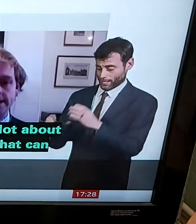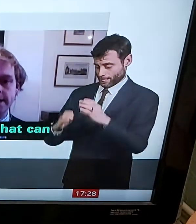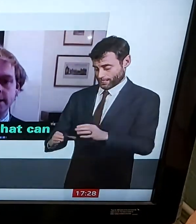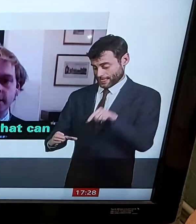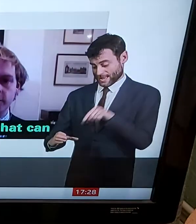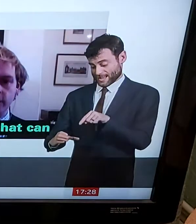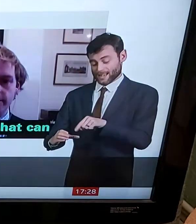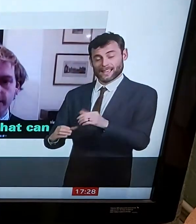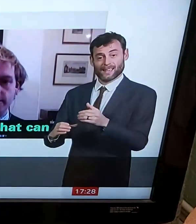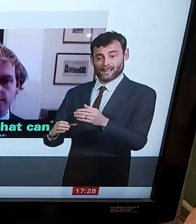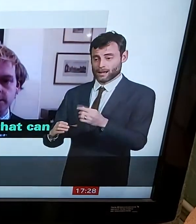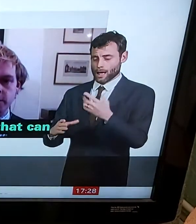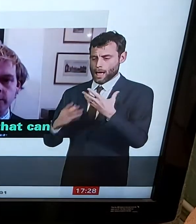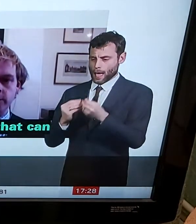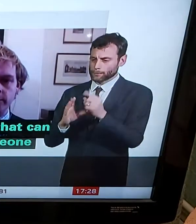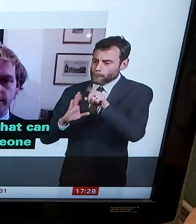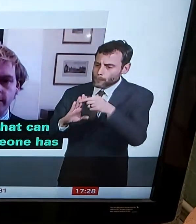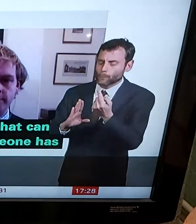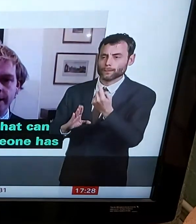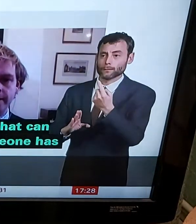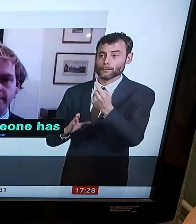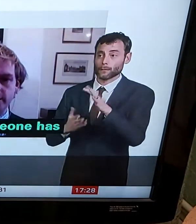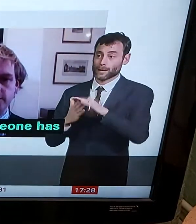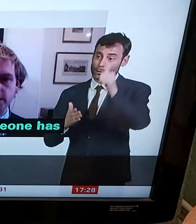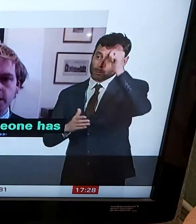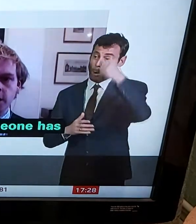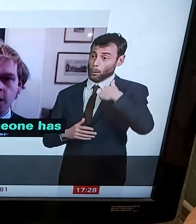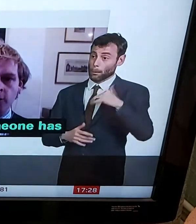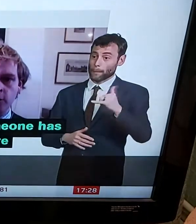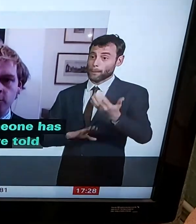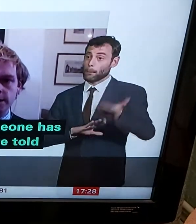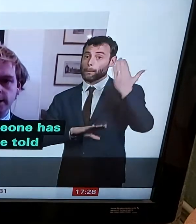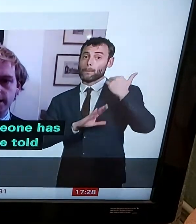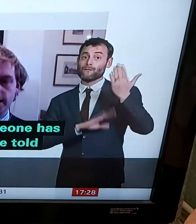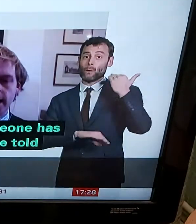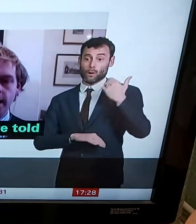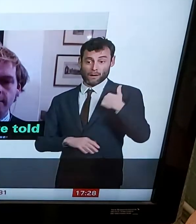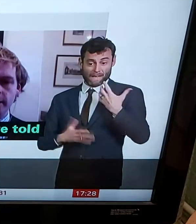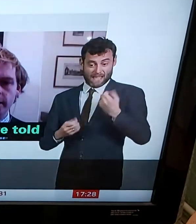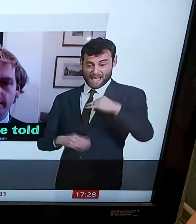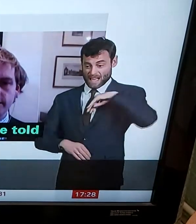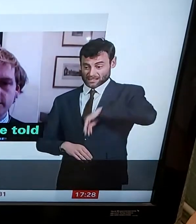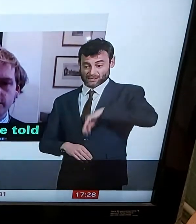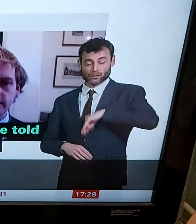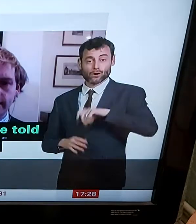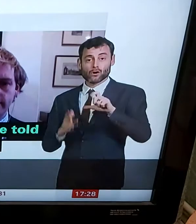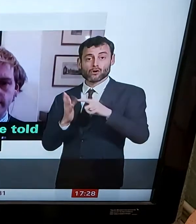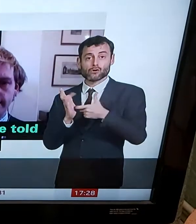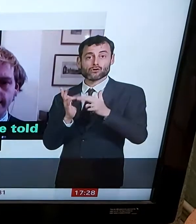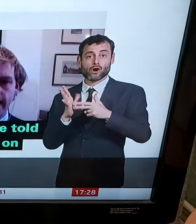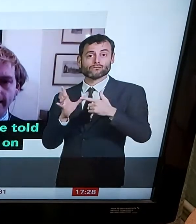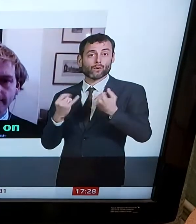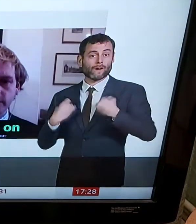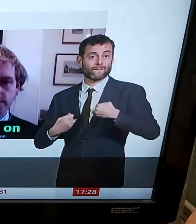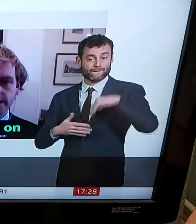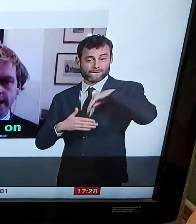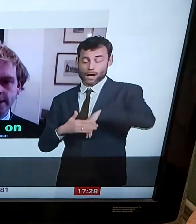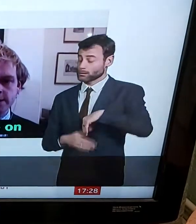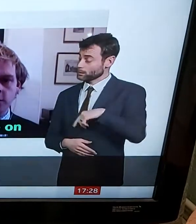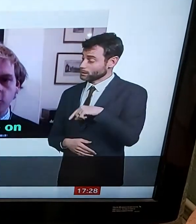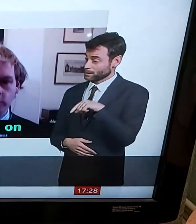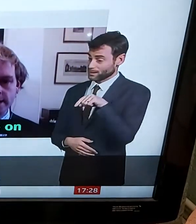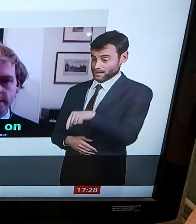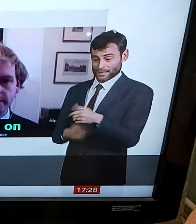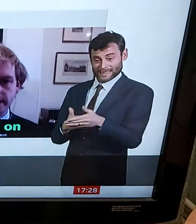had coronavirus. We're told that 3.5 million of those are on order. Can you clarify, have those